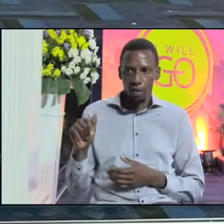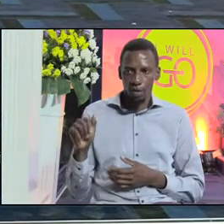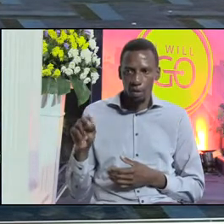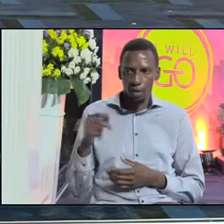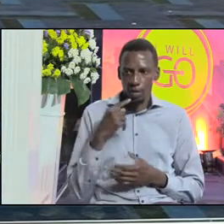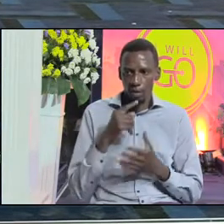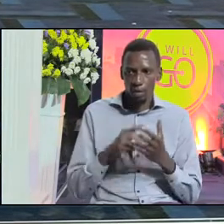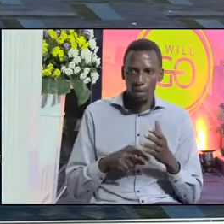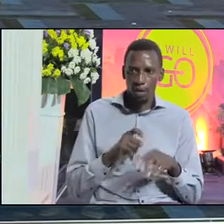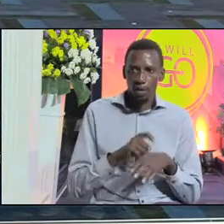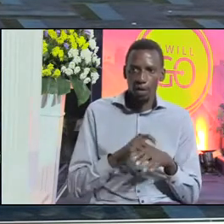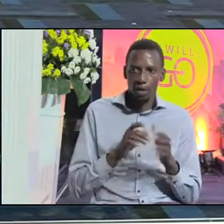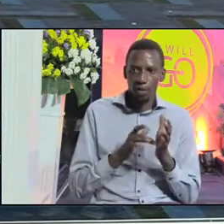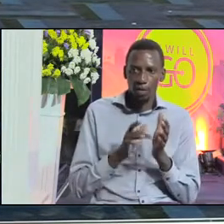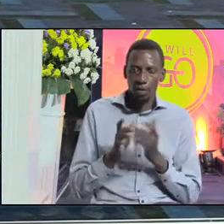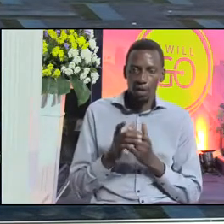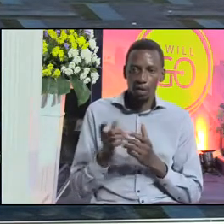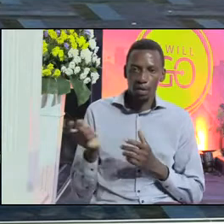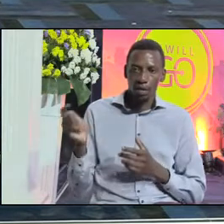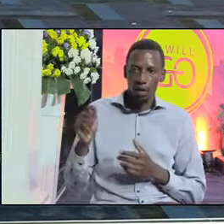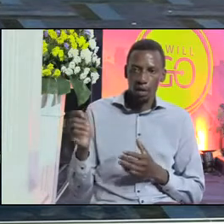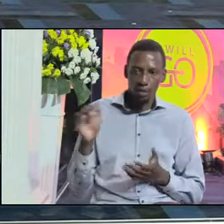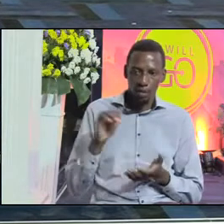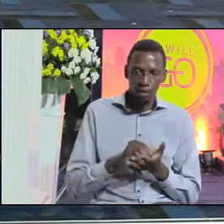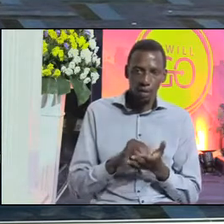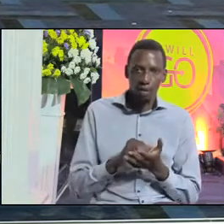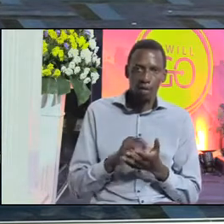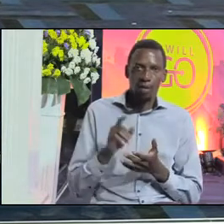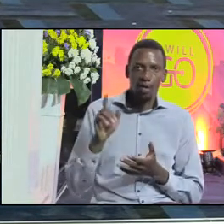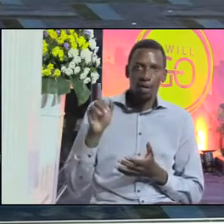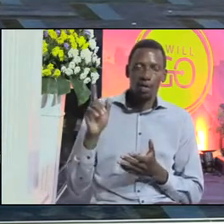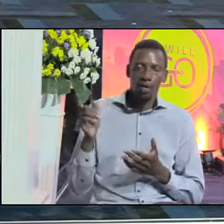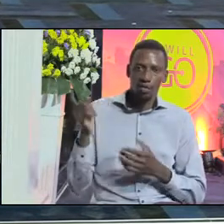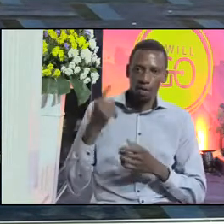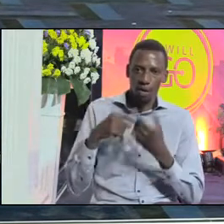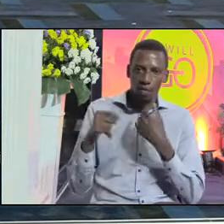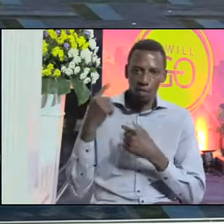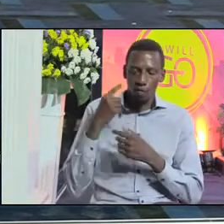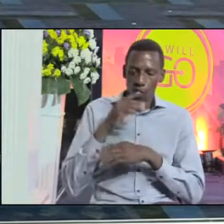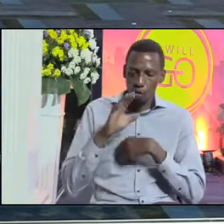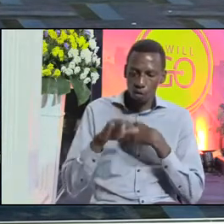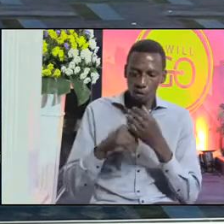comes again, he's coming for all saints.